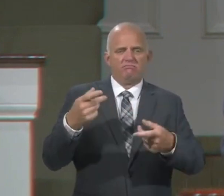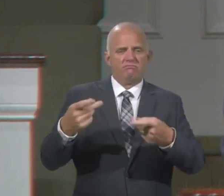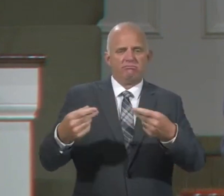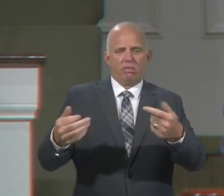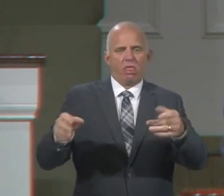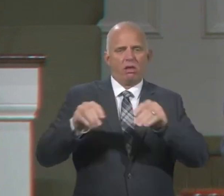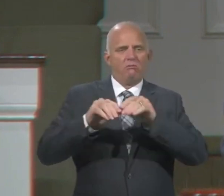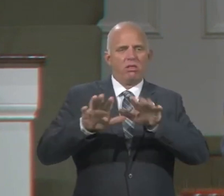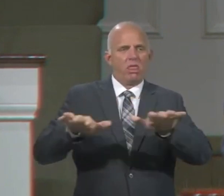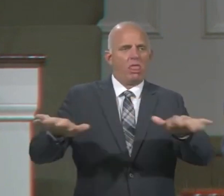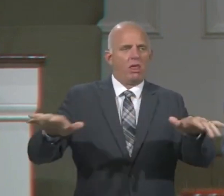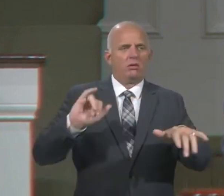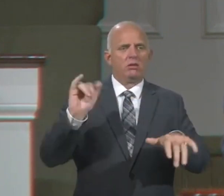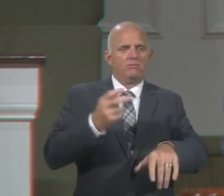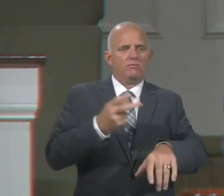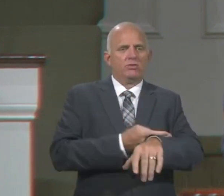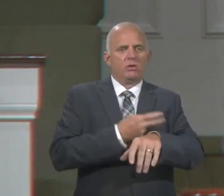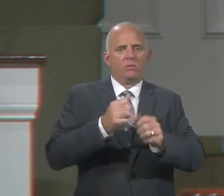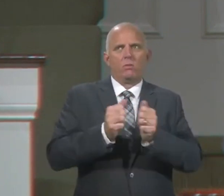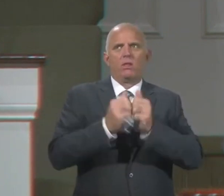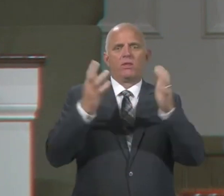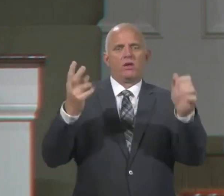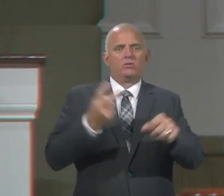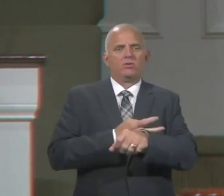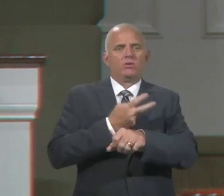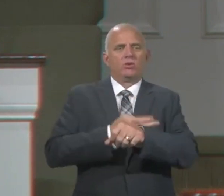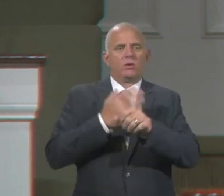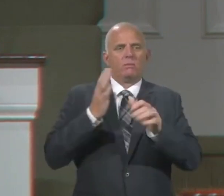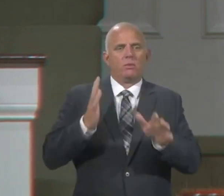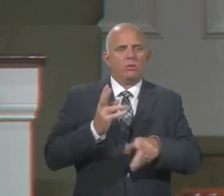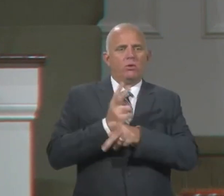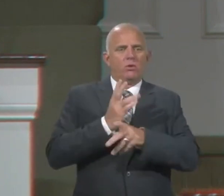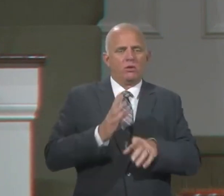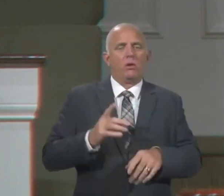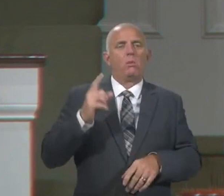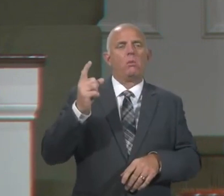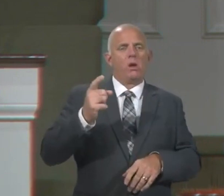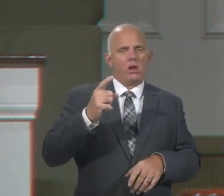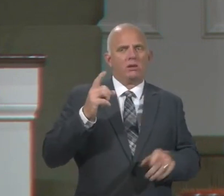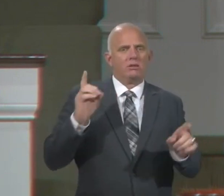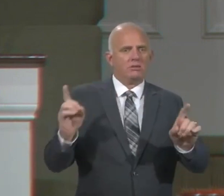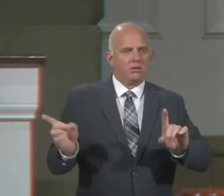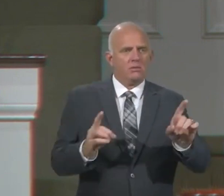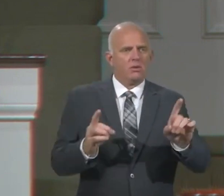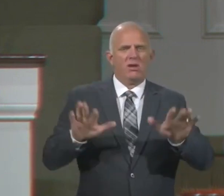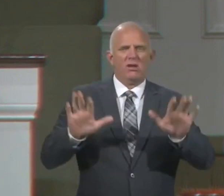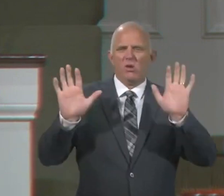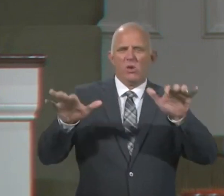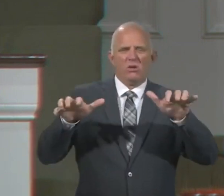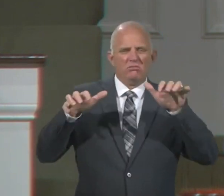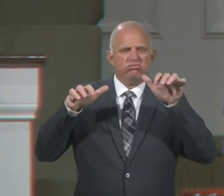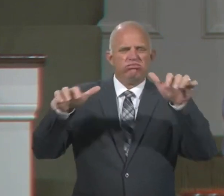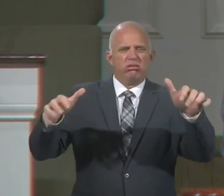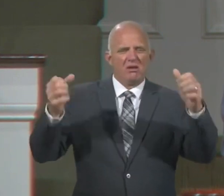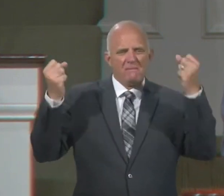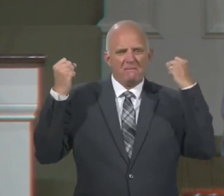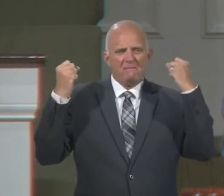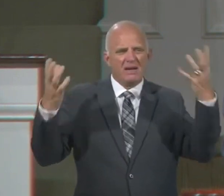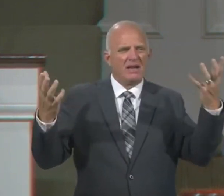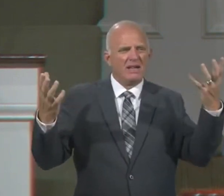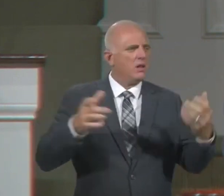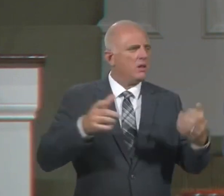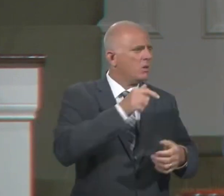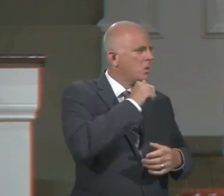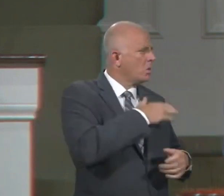no shepherd. Then saith he unto his disciples, the harvest truly is plenteous, but the laborers are